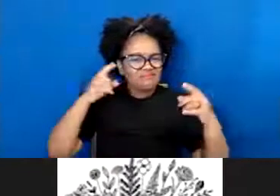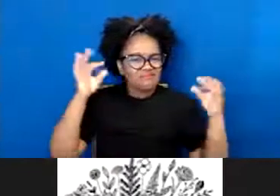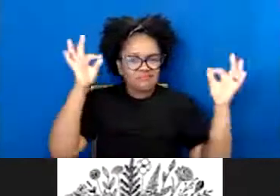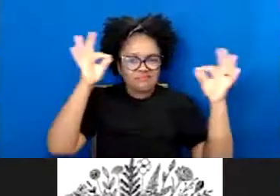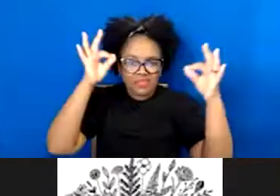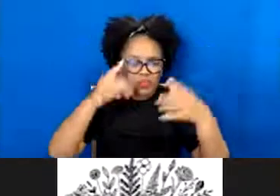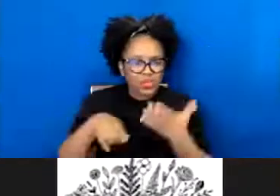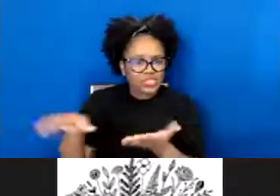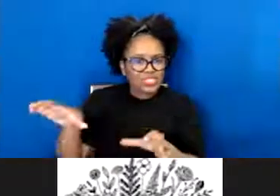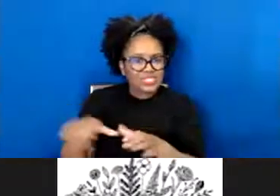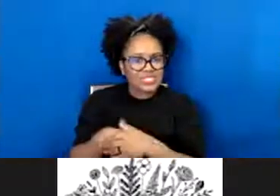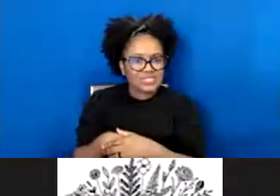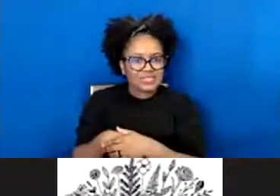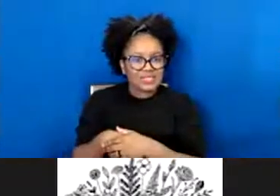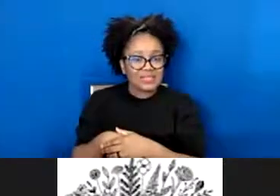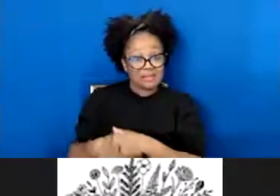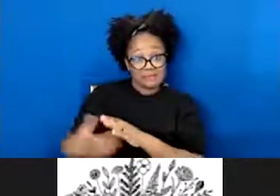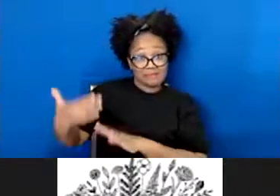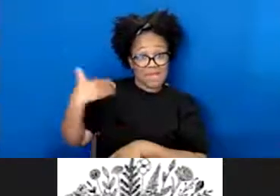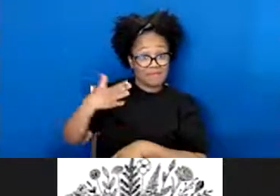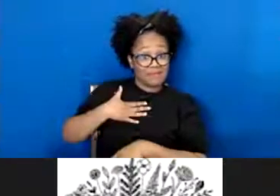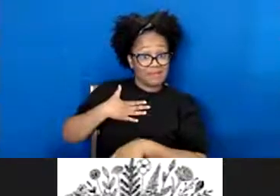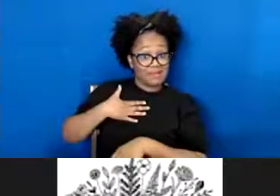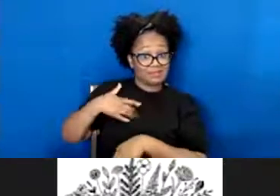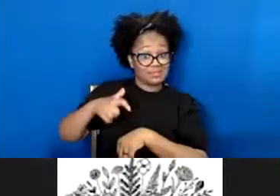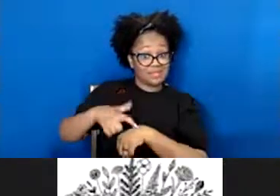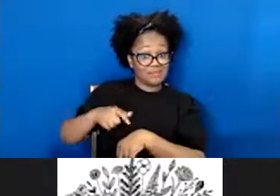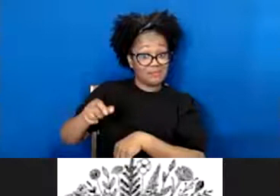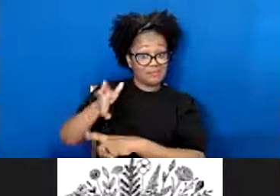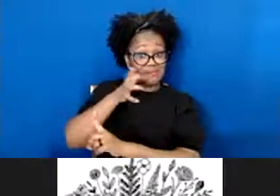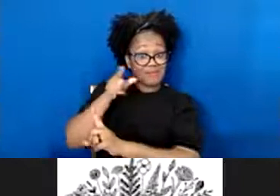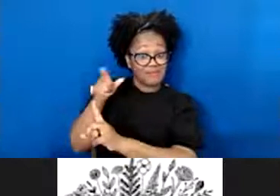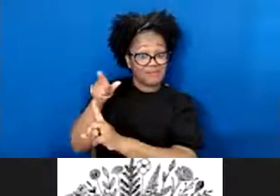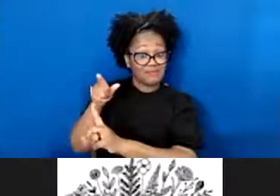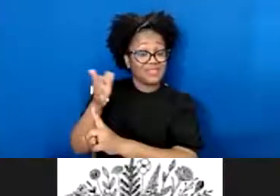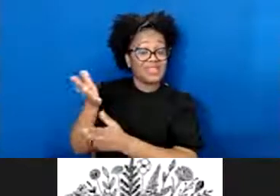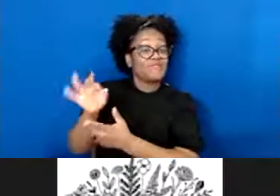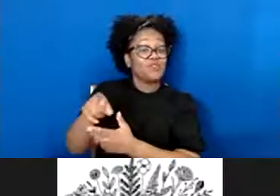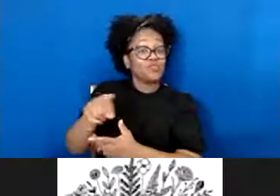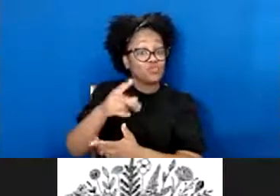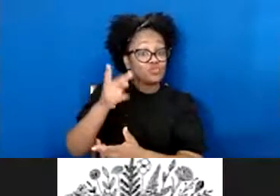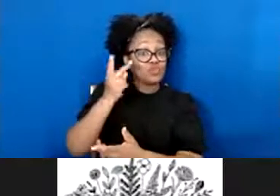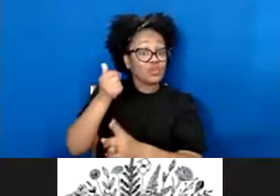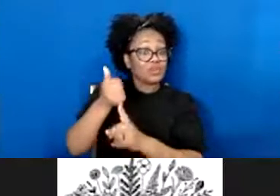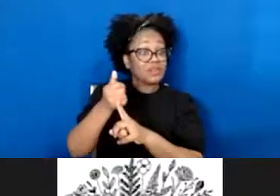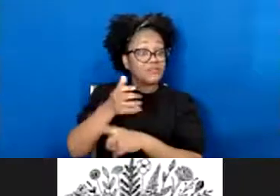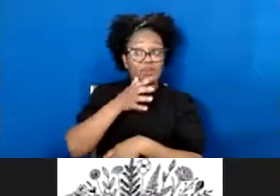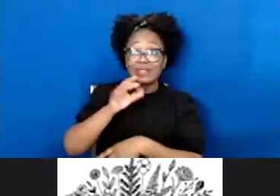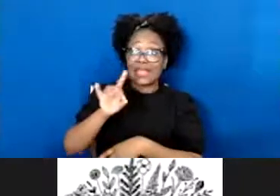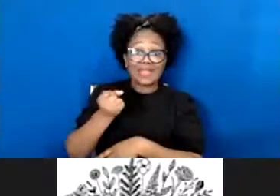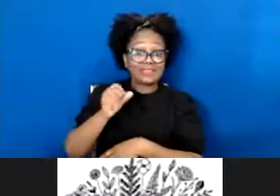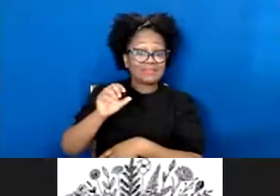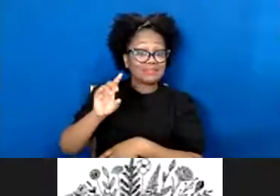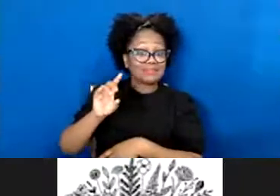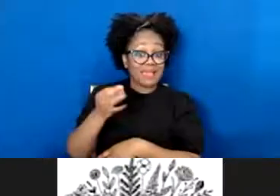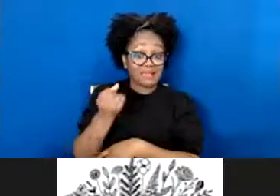mama was on TV, you were rich. Now, she worked at Jackson State University, right? And they had these things sometimes called furloughs,